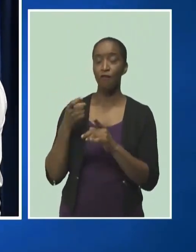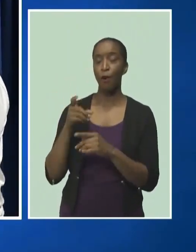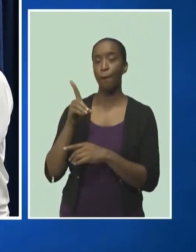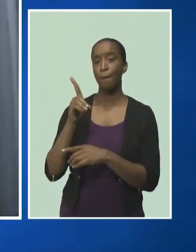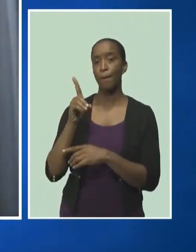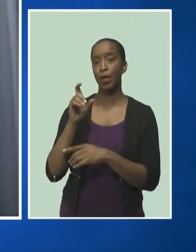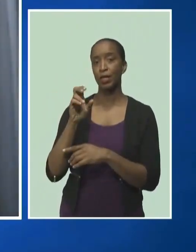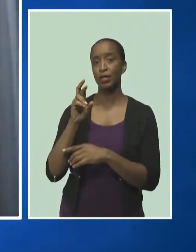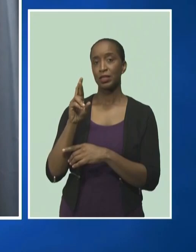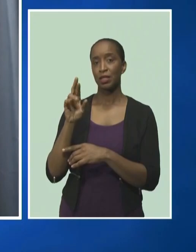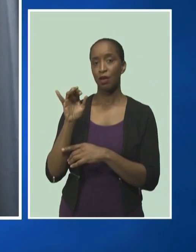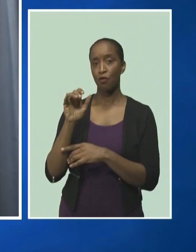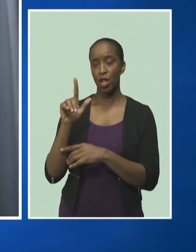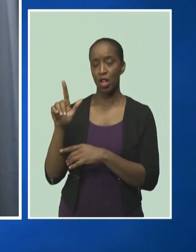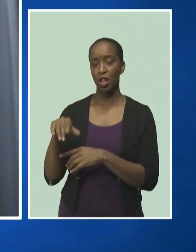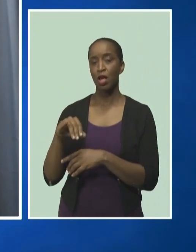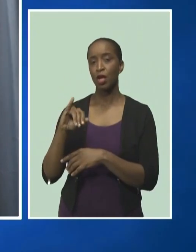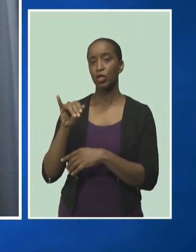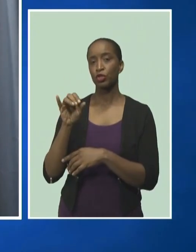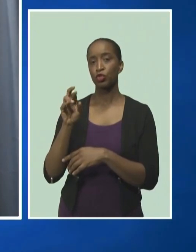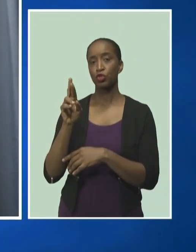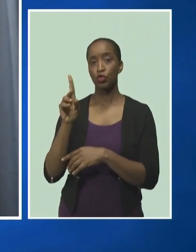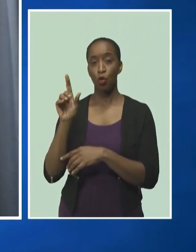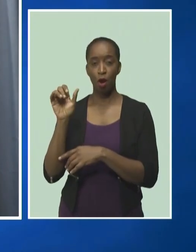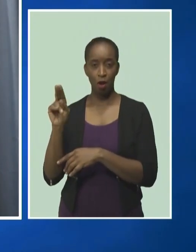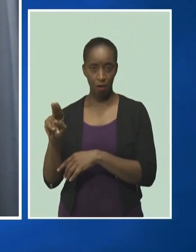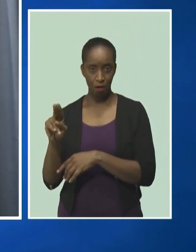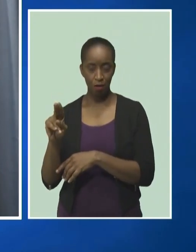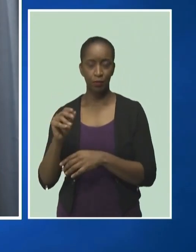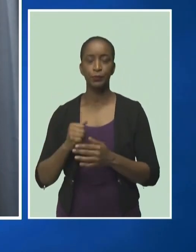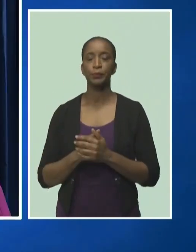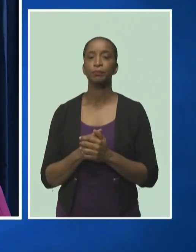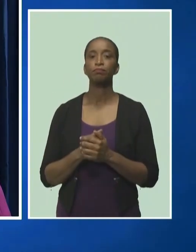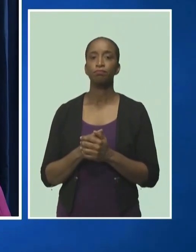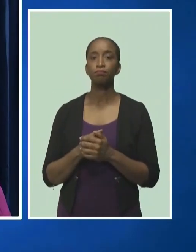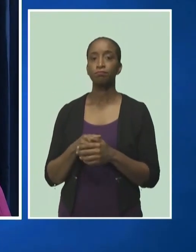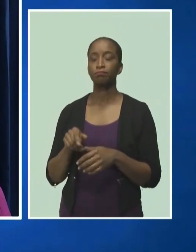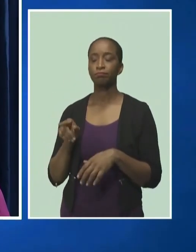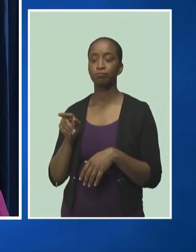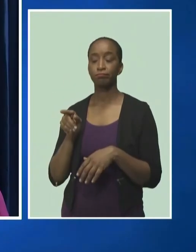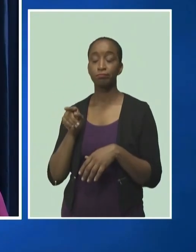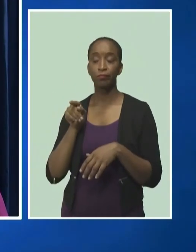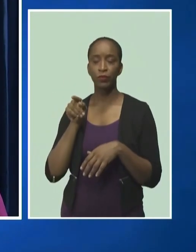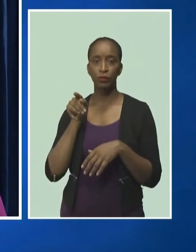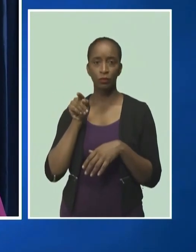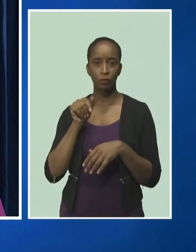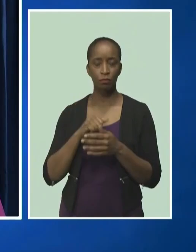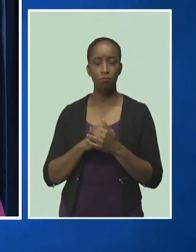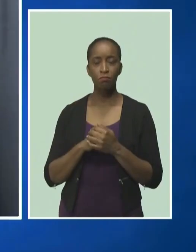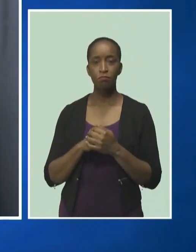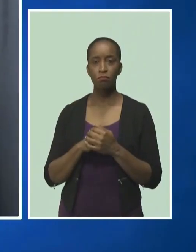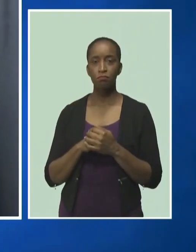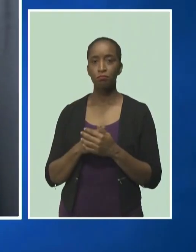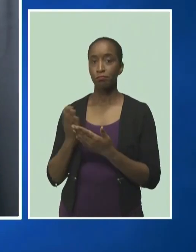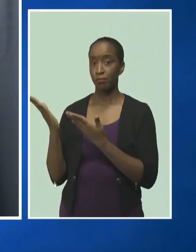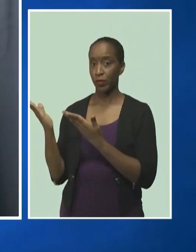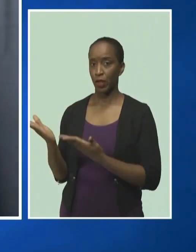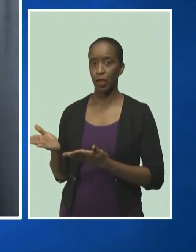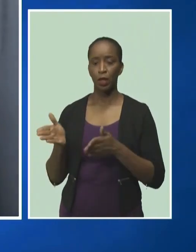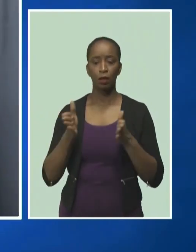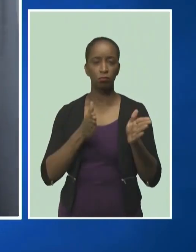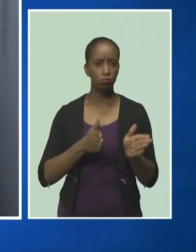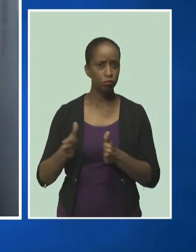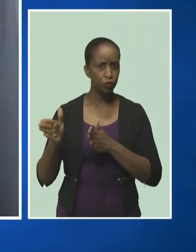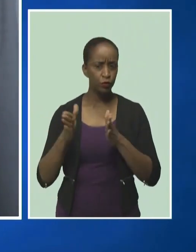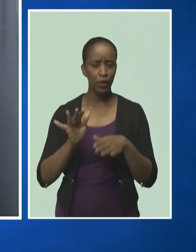Secondary School. Organizer and Education Officer Randy Eastman shares the background on the competition. School's jingle